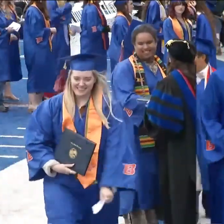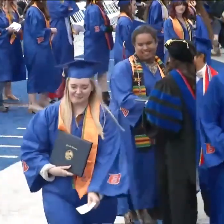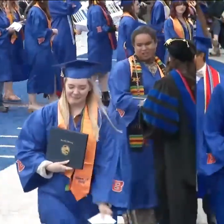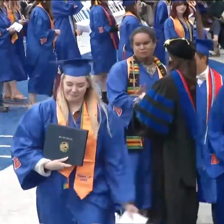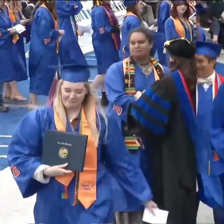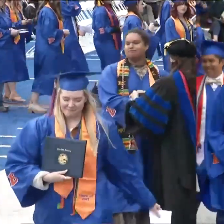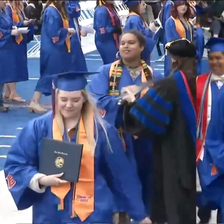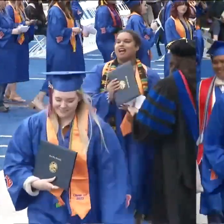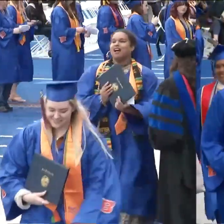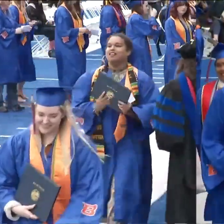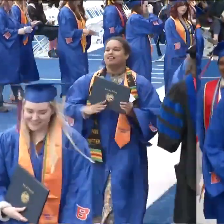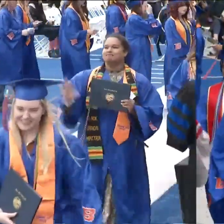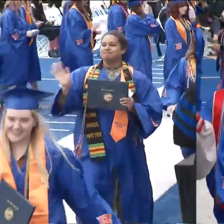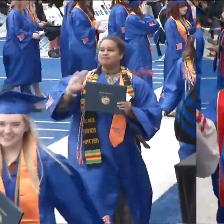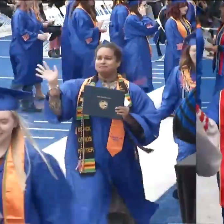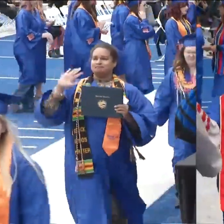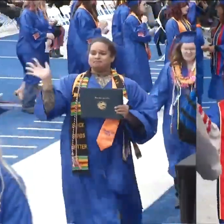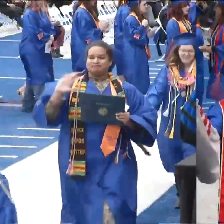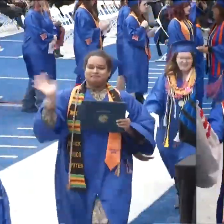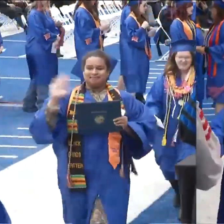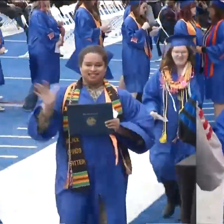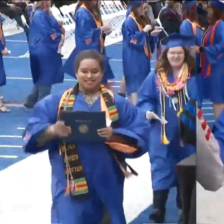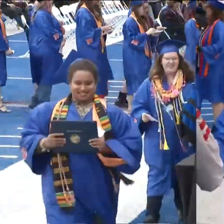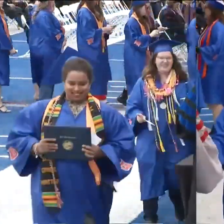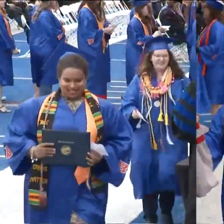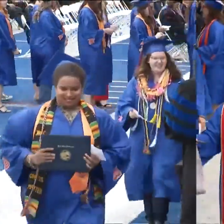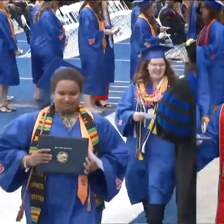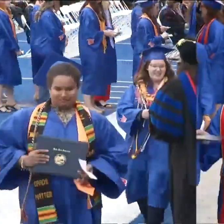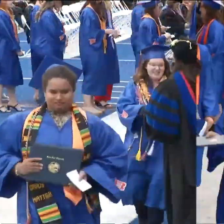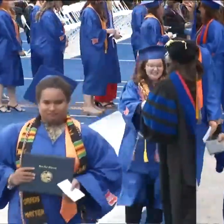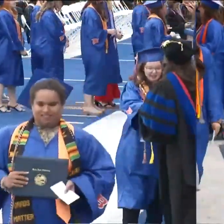Langway Nero. Grace Akolani Kohler.